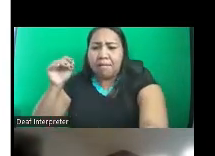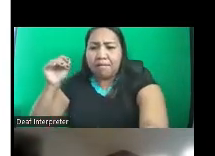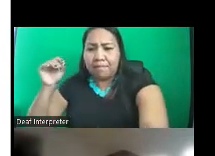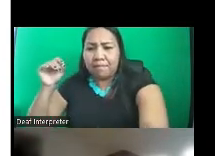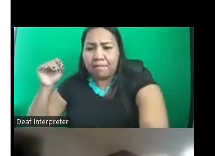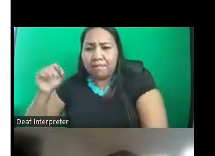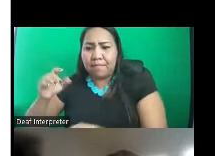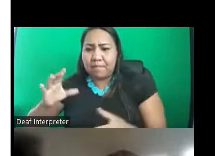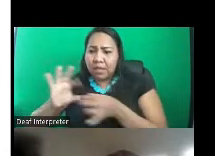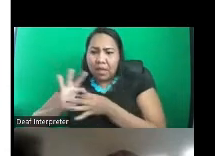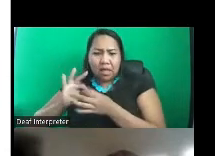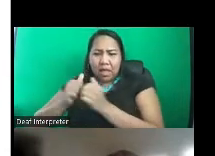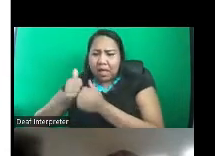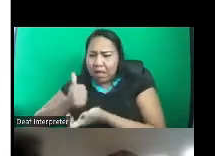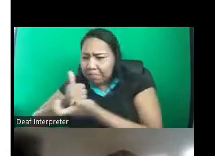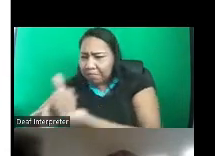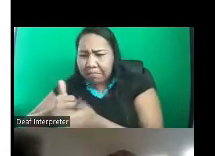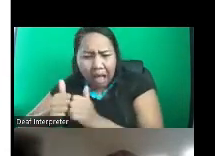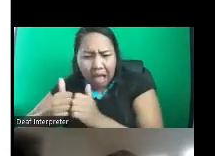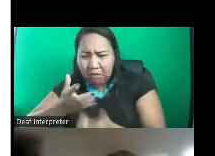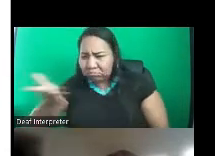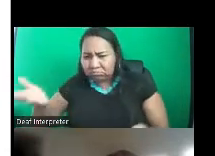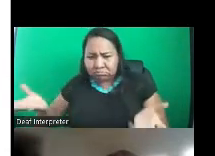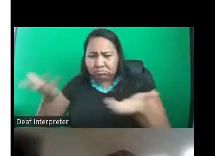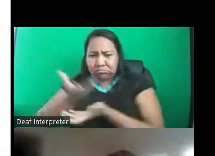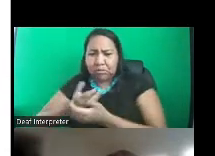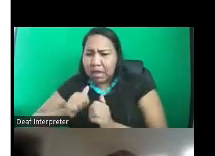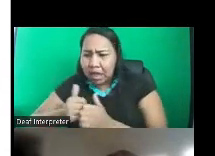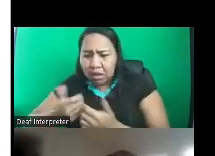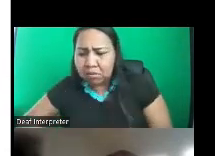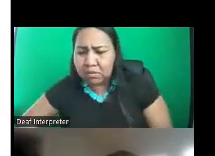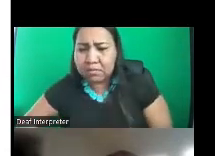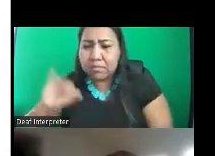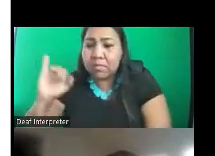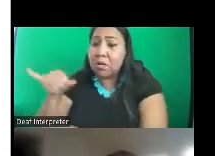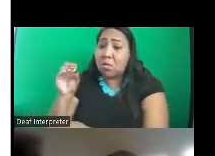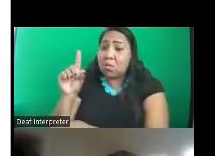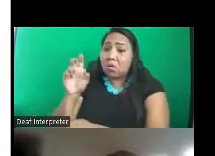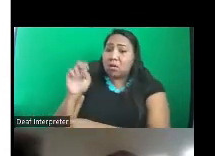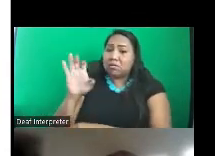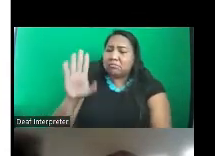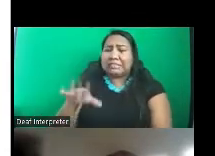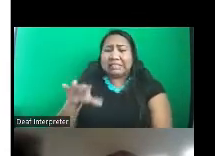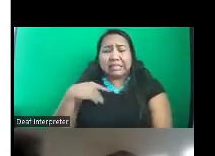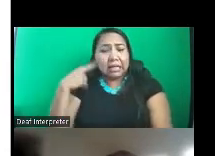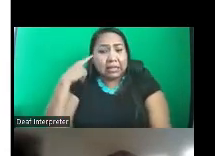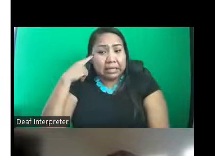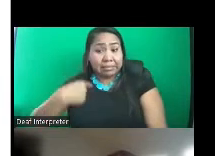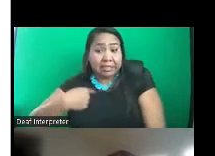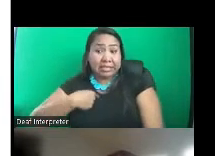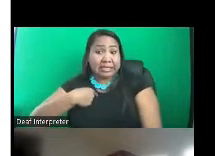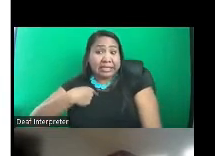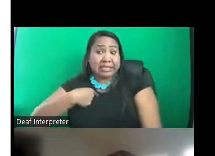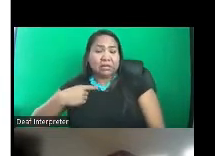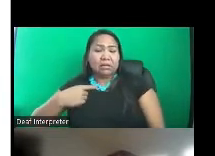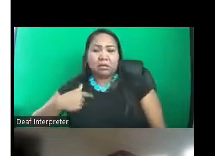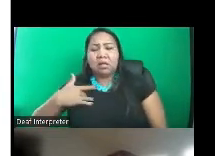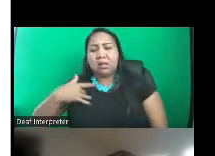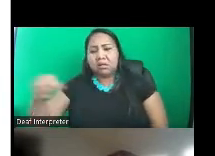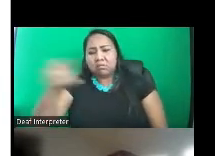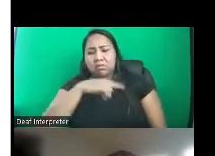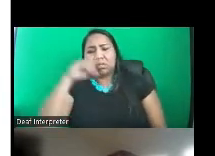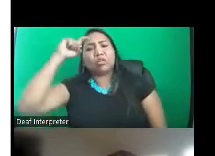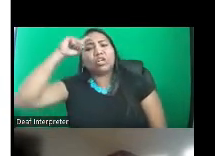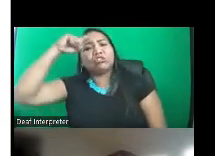So for me, I feel like it's a very wise strategic move for